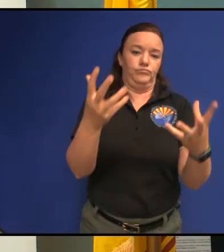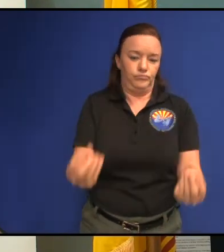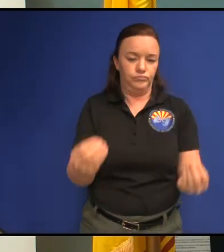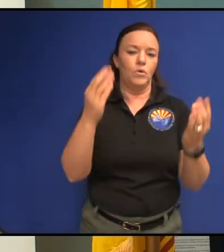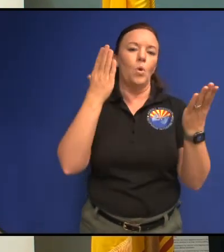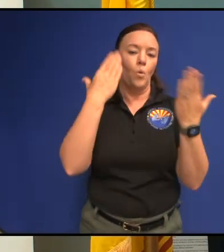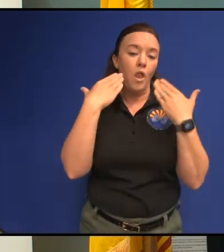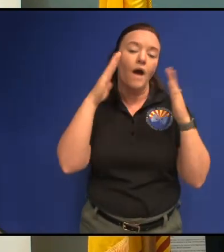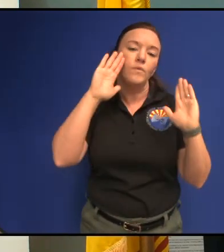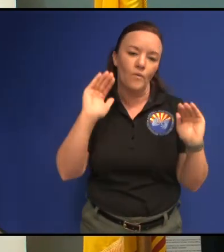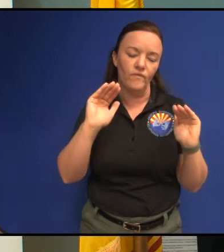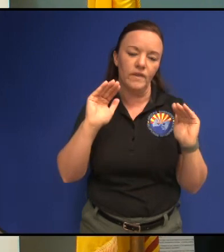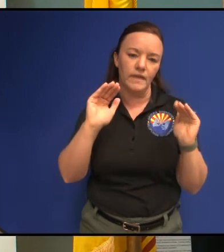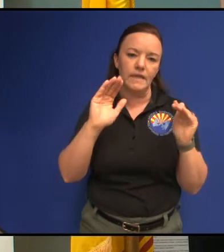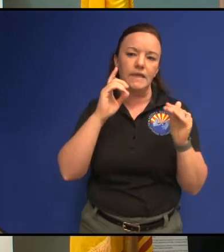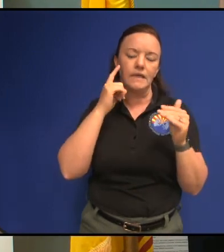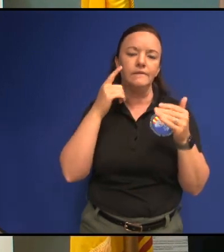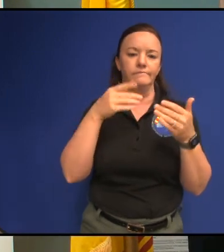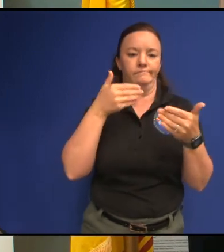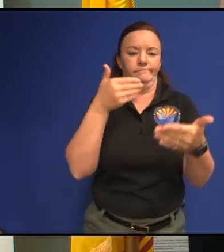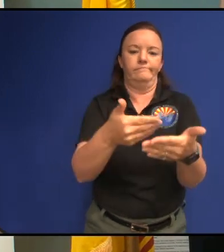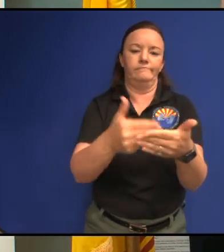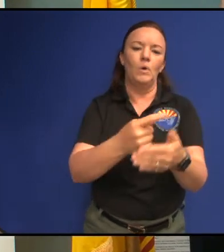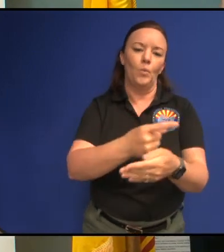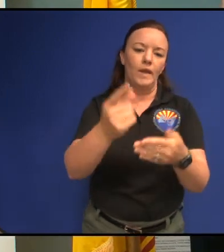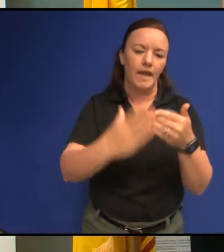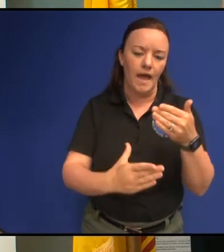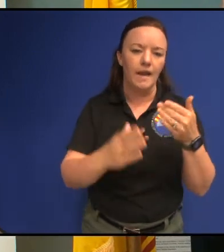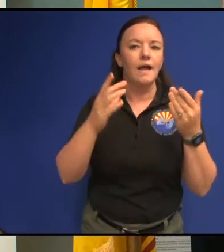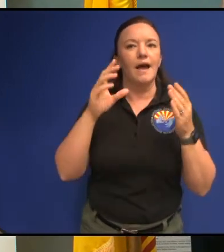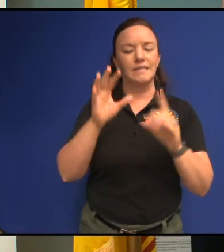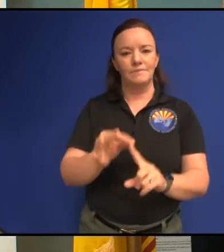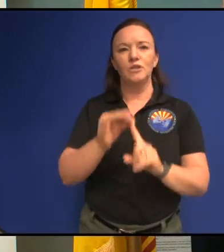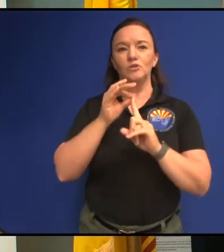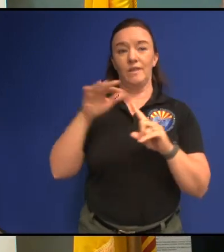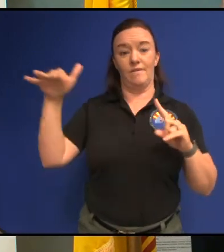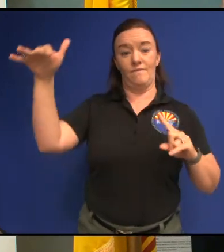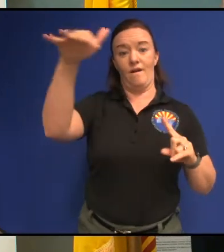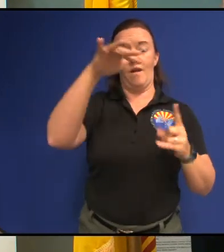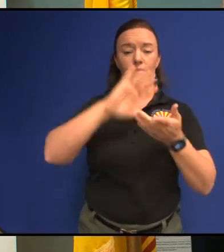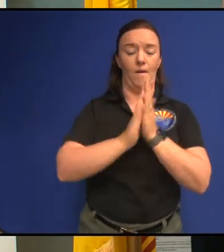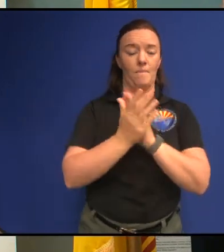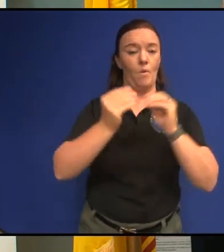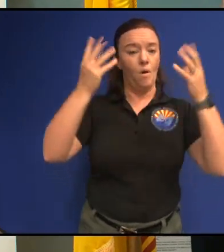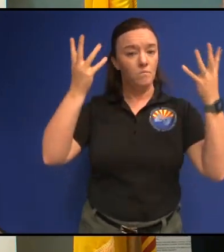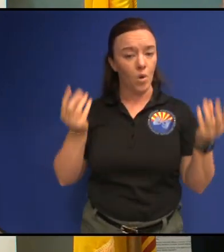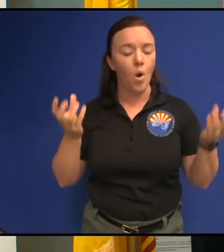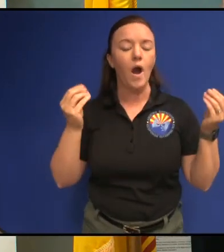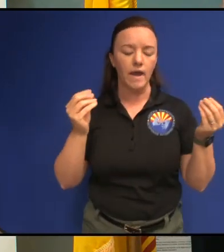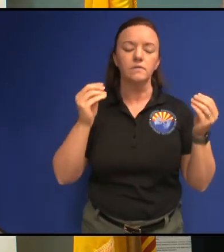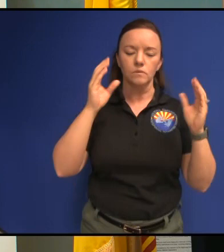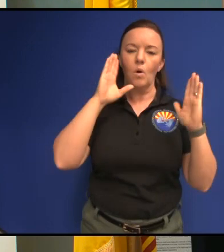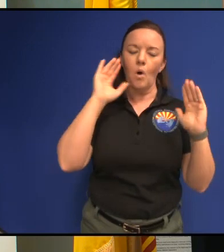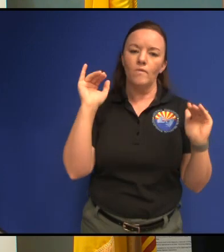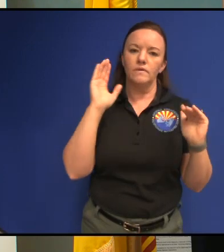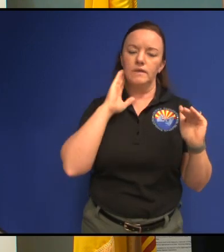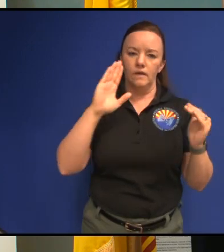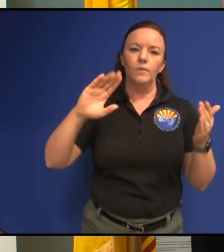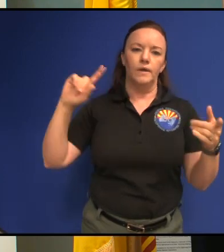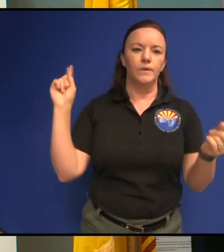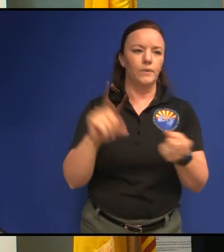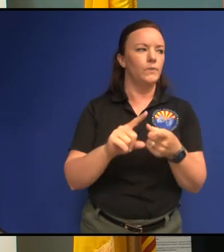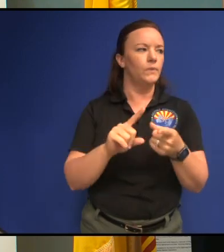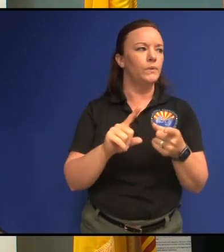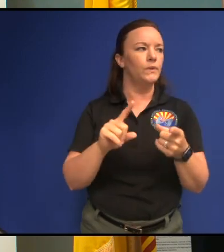head into the weekend, especially once we really start to moisten up the environment. And you'll take a look, this is really easily seen in